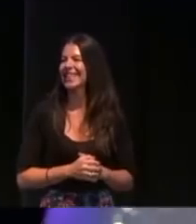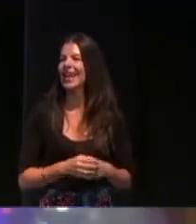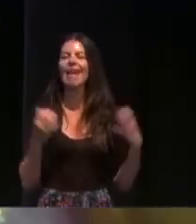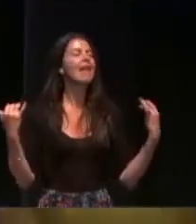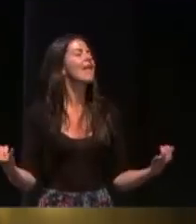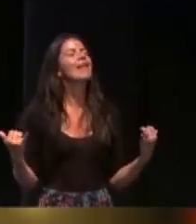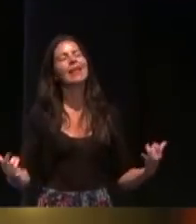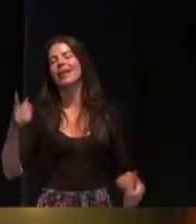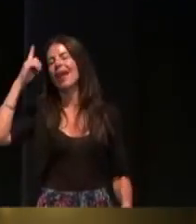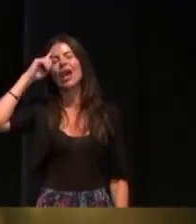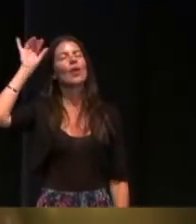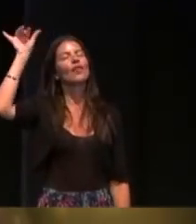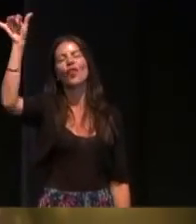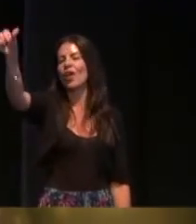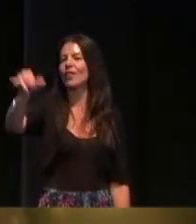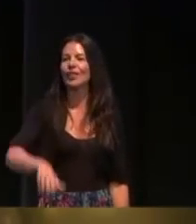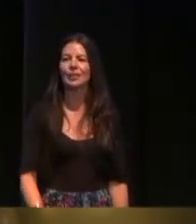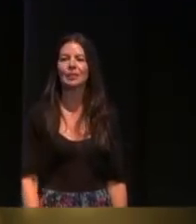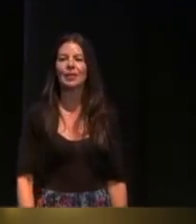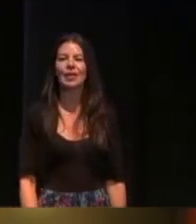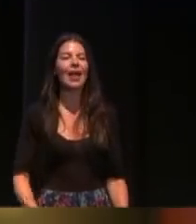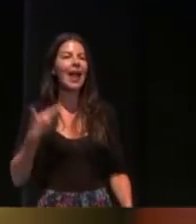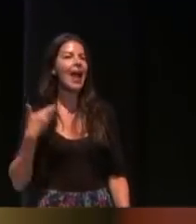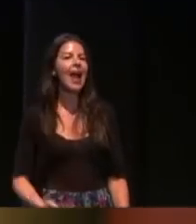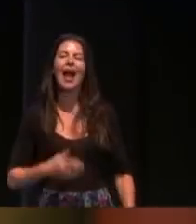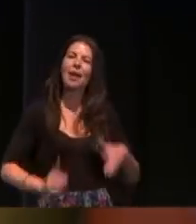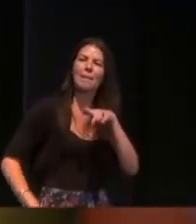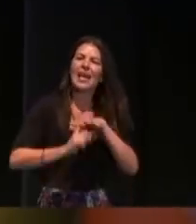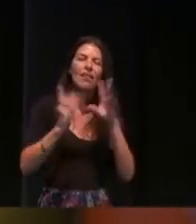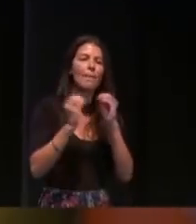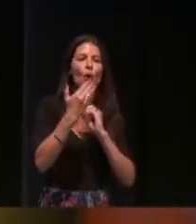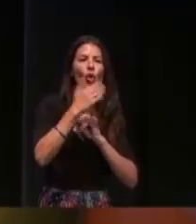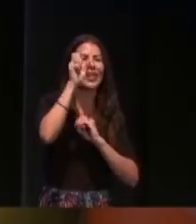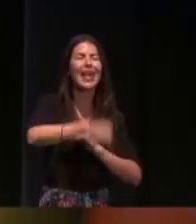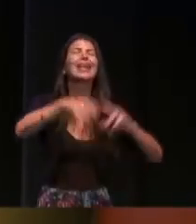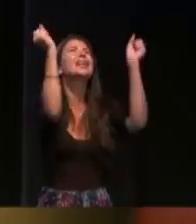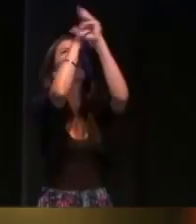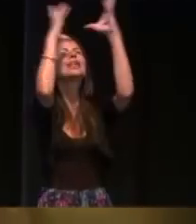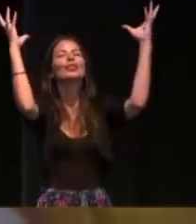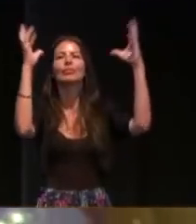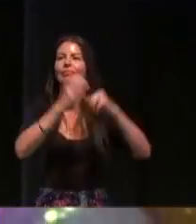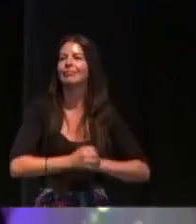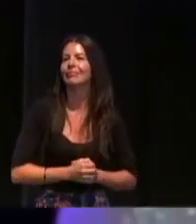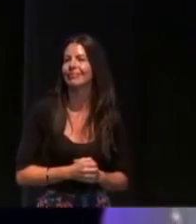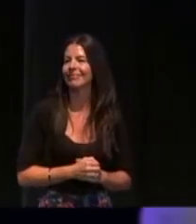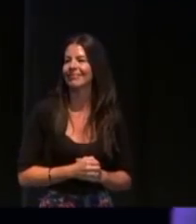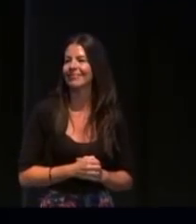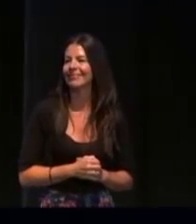Now and forever, I manifest more good than I can imagine.